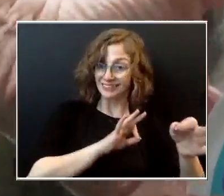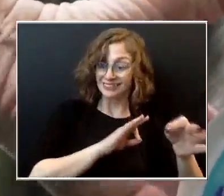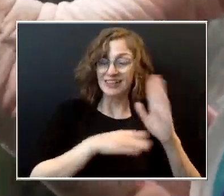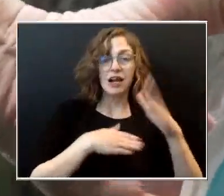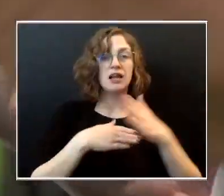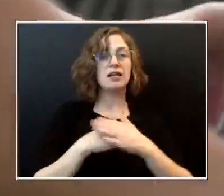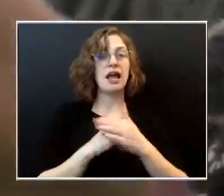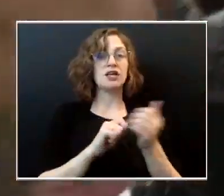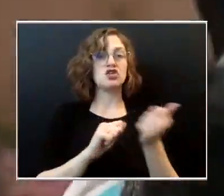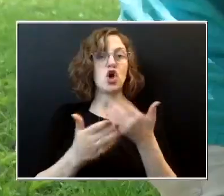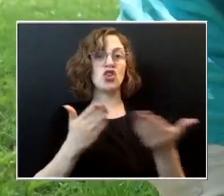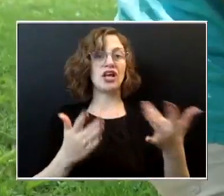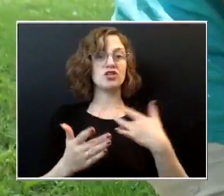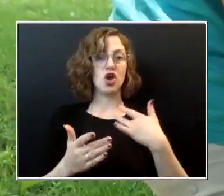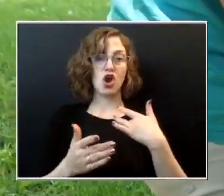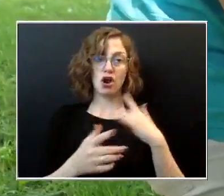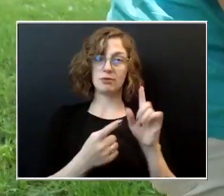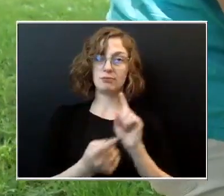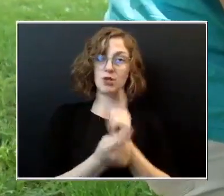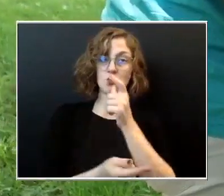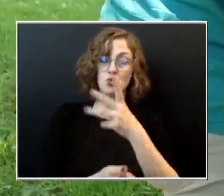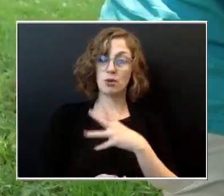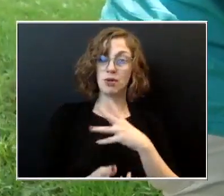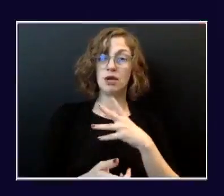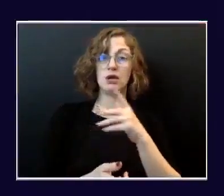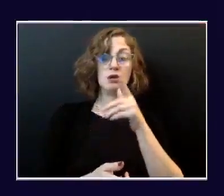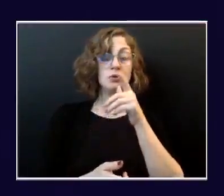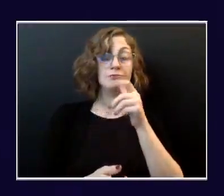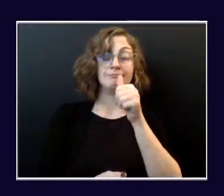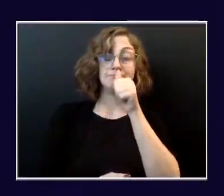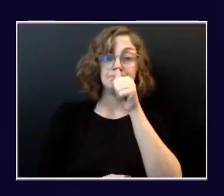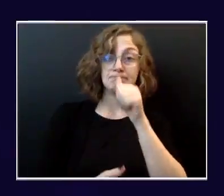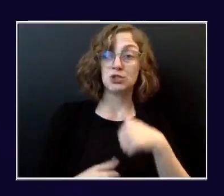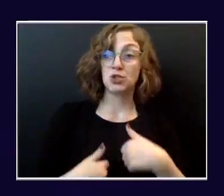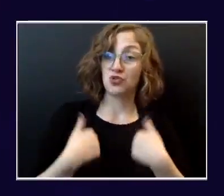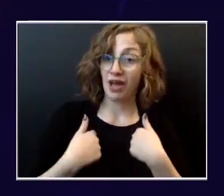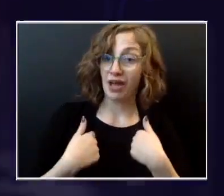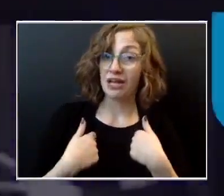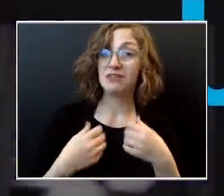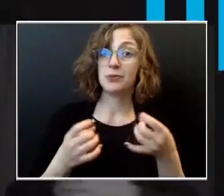potentially deadly condition and see how she's inspiring others.